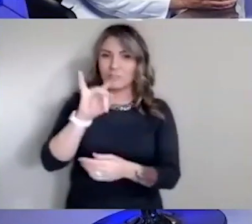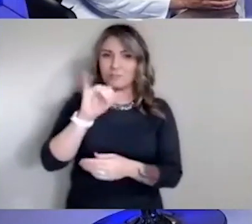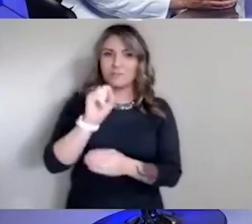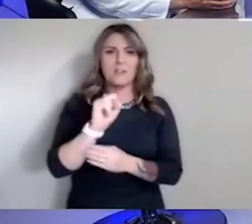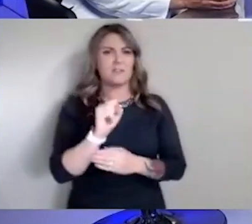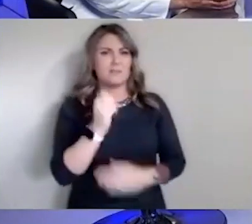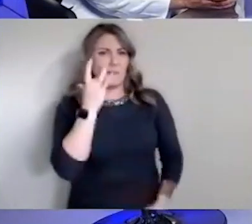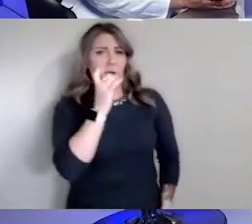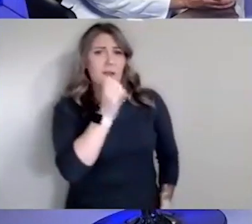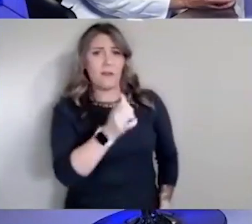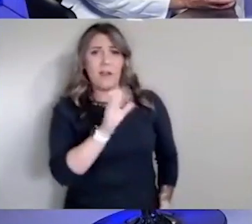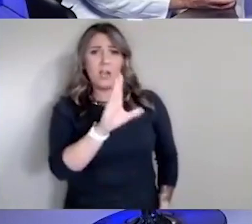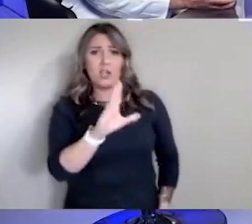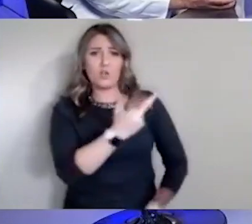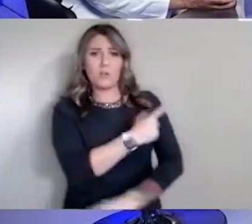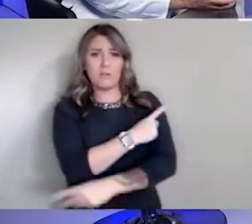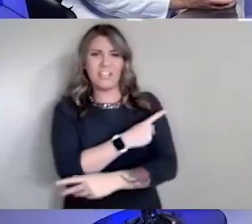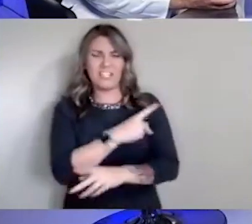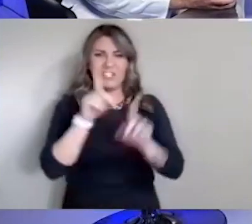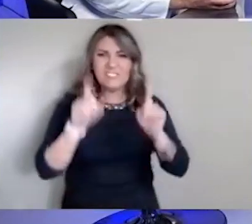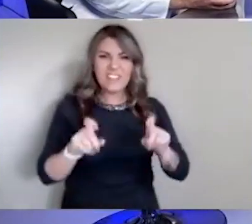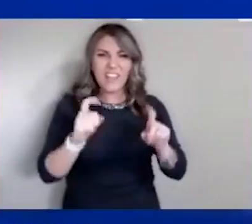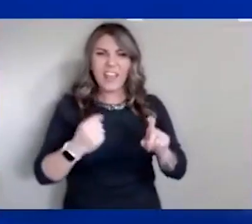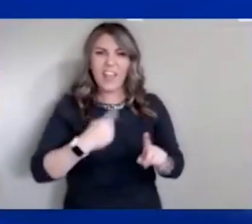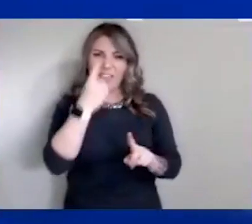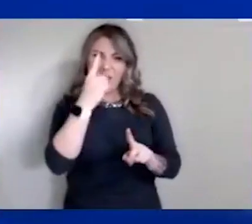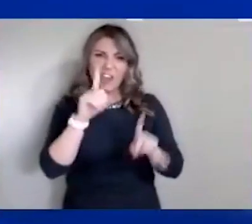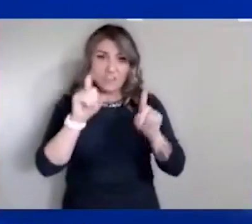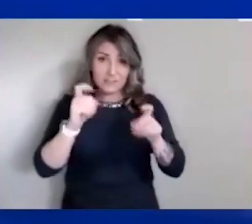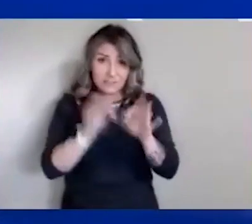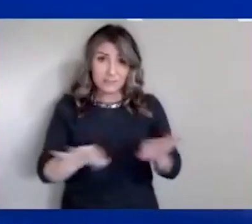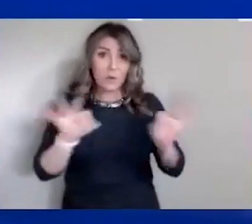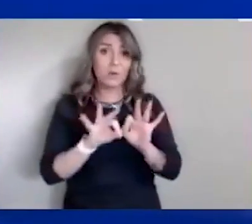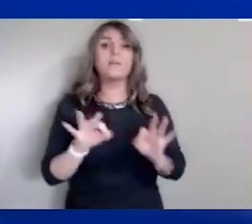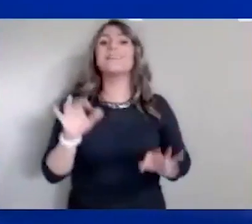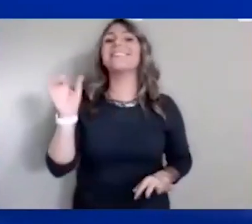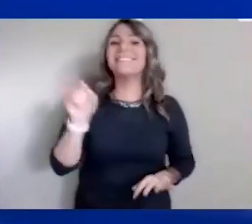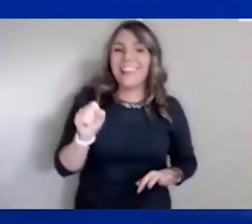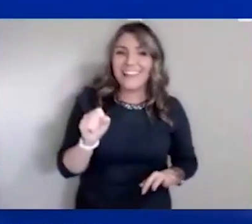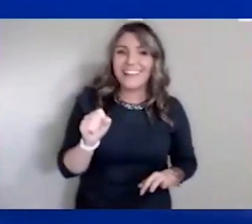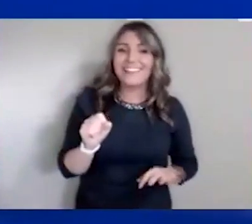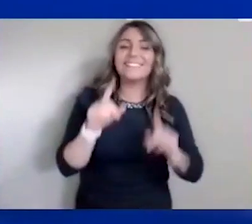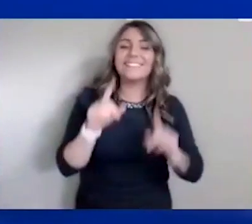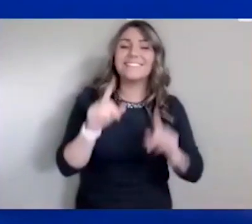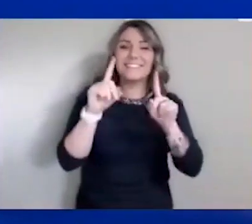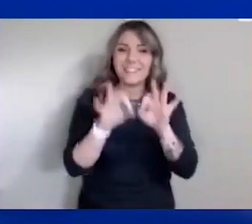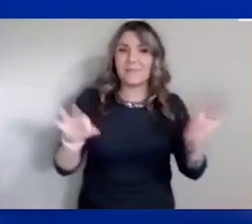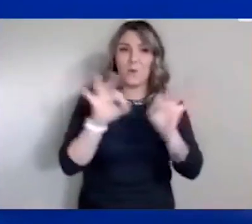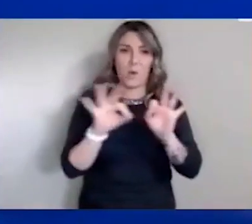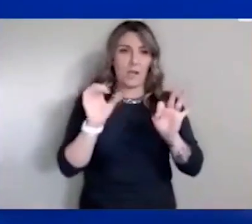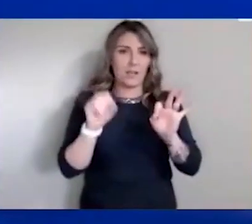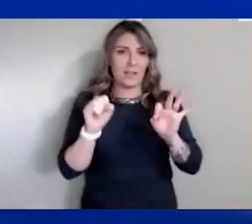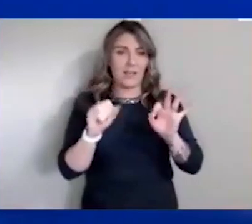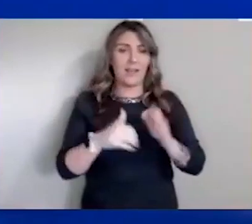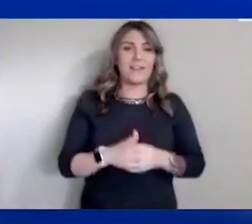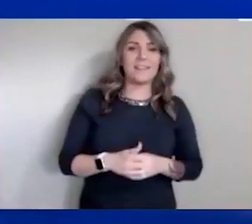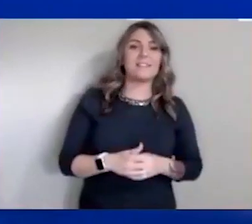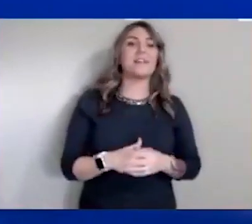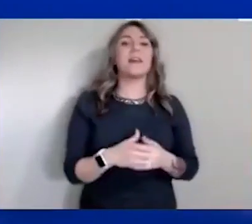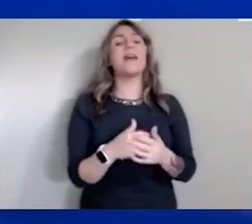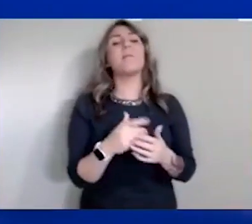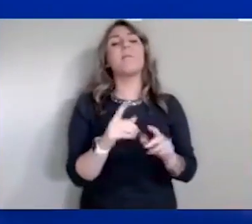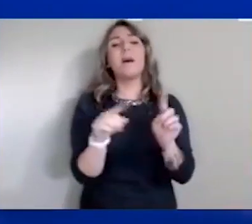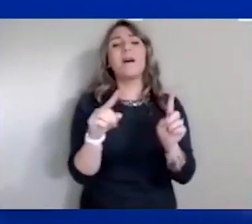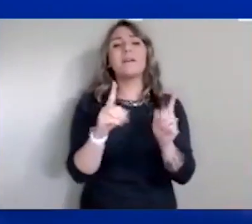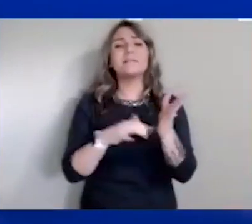patient get tested? I thought testing was important. Testing is important, I think, and so we end up getting almost everybody tested. But sometimes if somebody